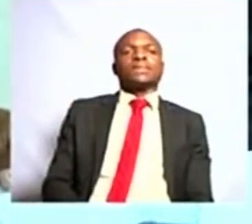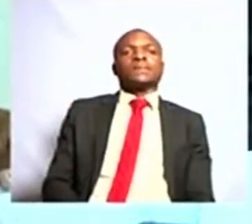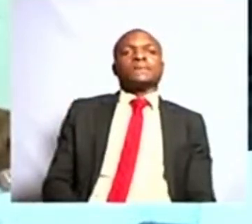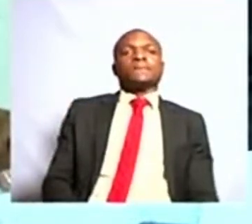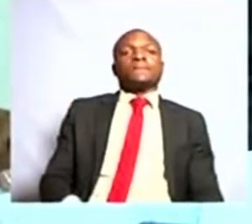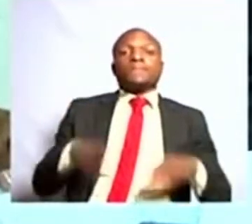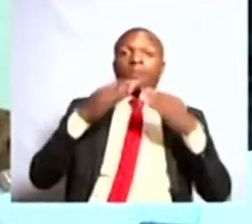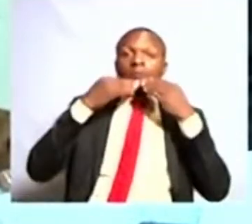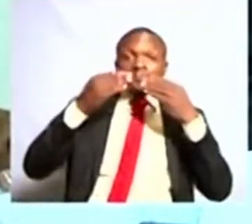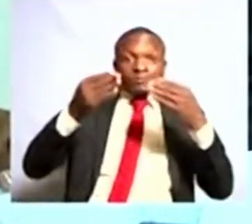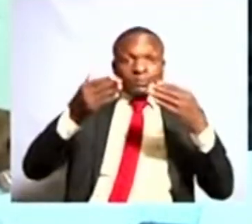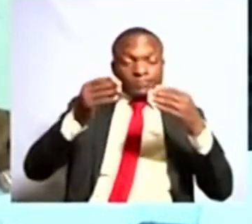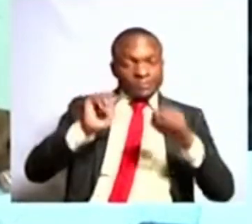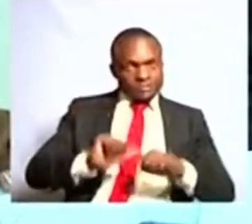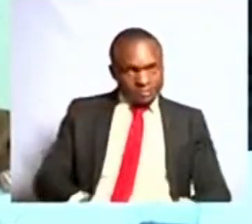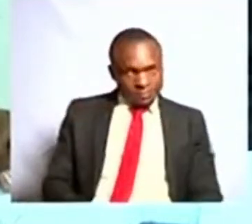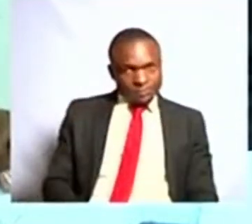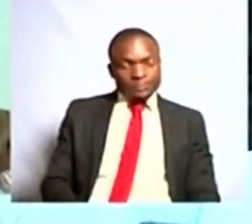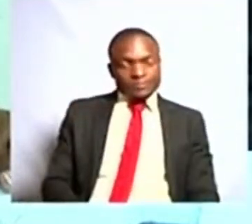Thank you very much.